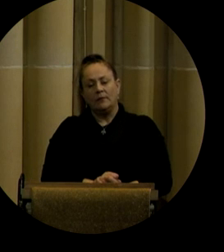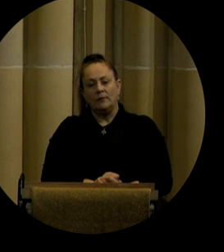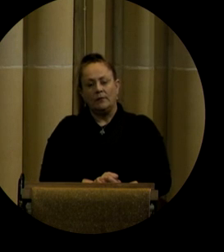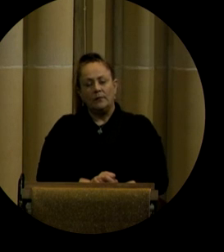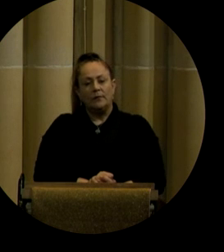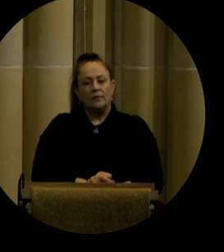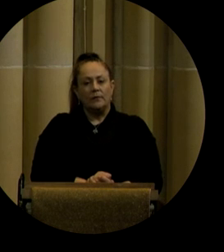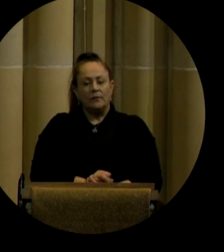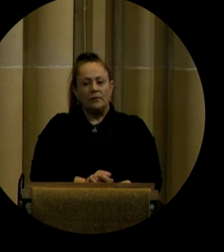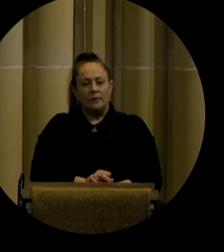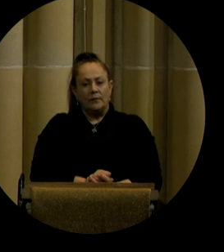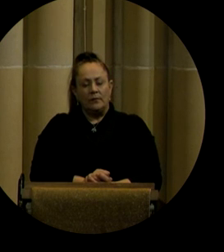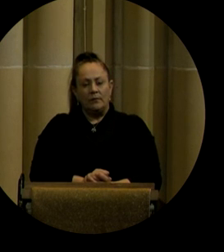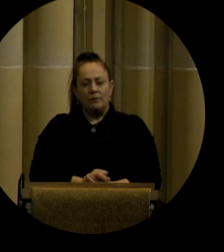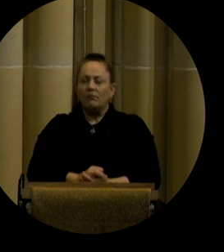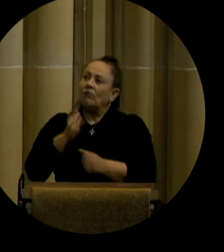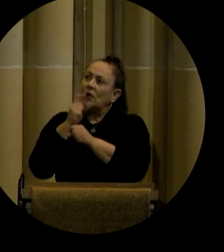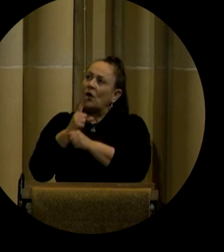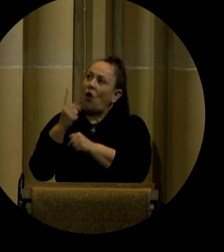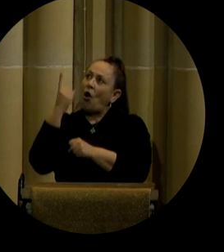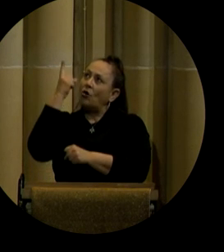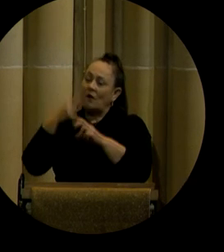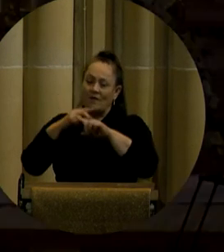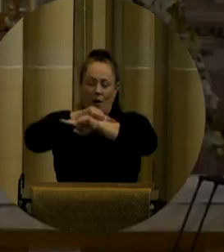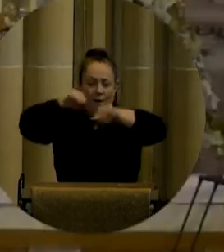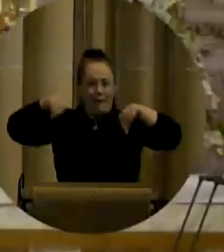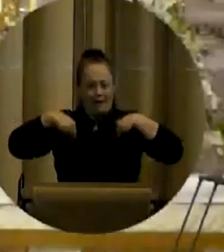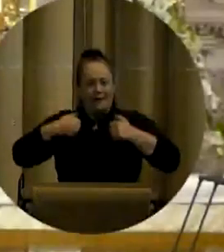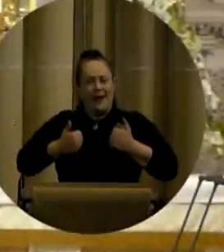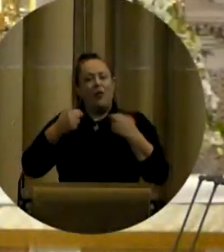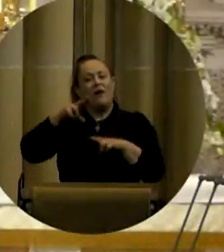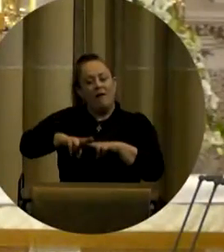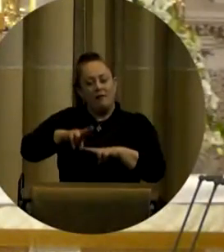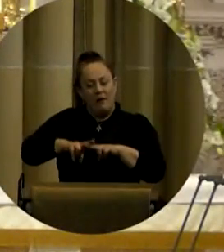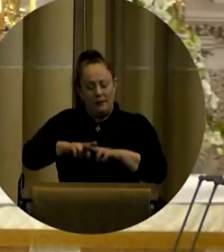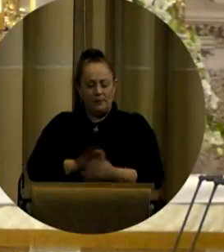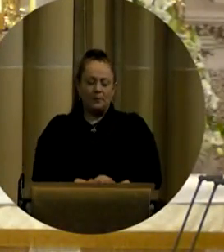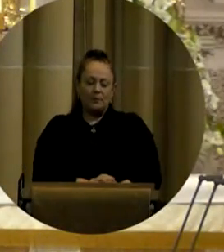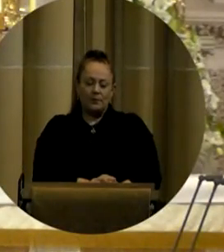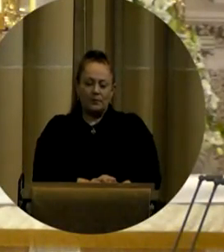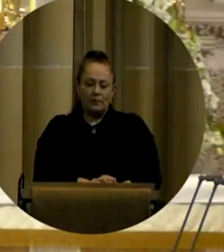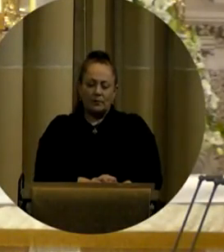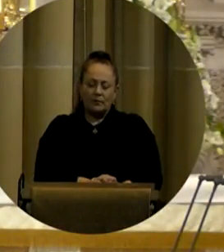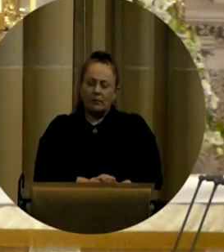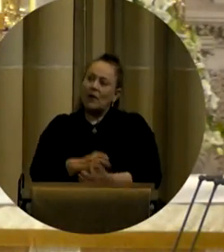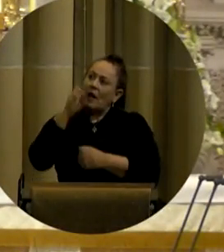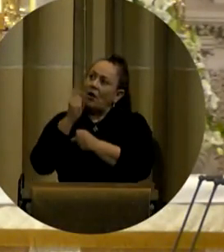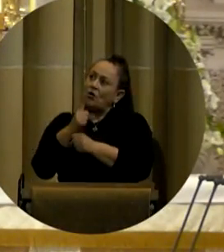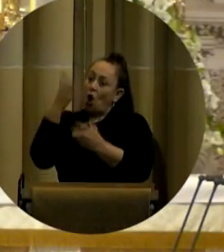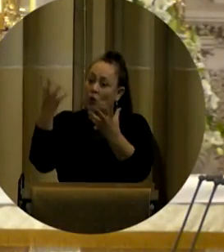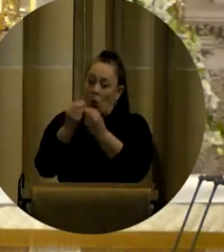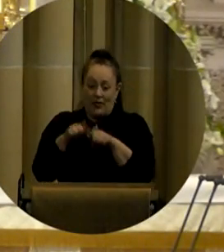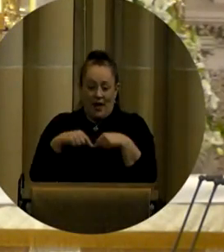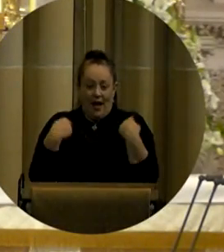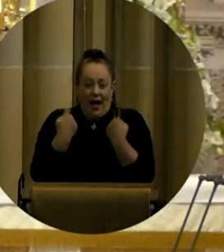The God of Christianity is our Father, a God with us, a